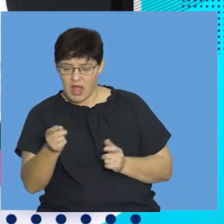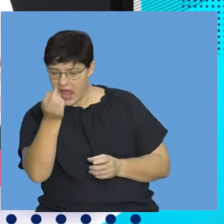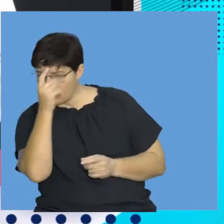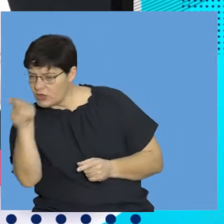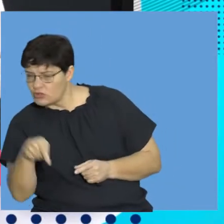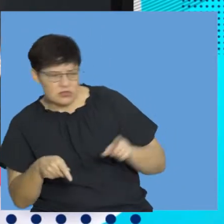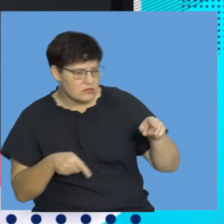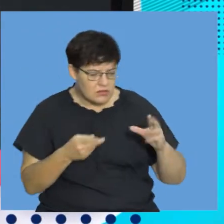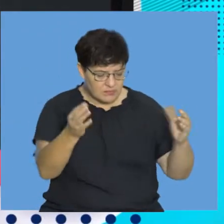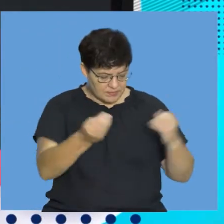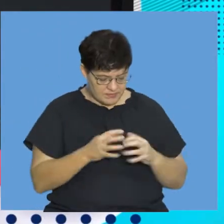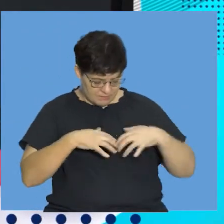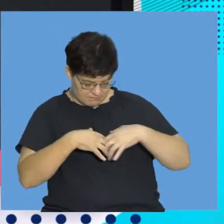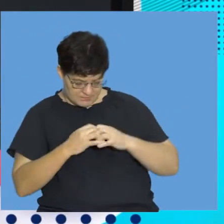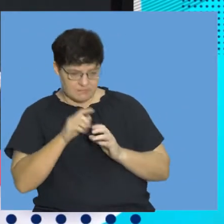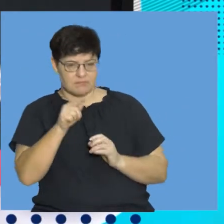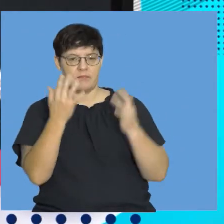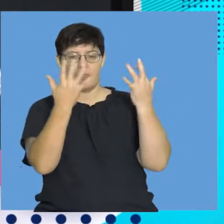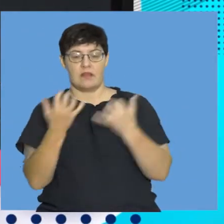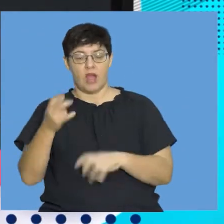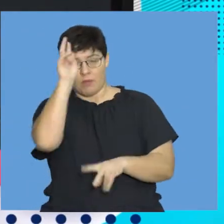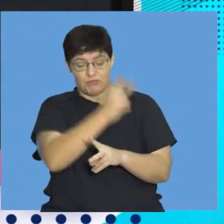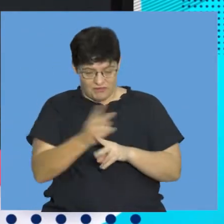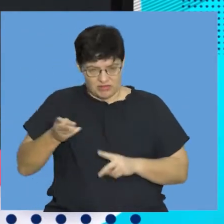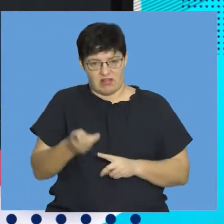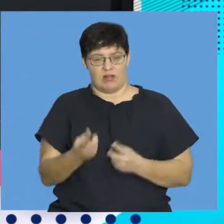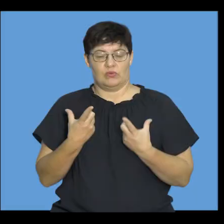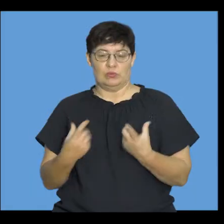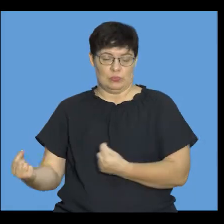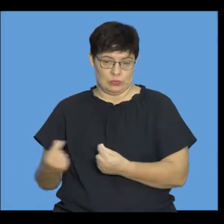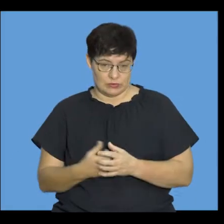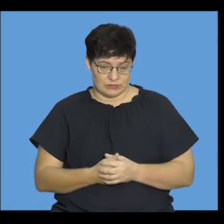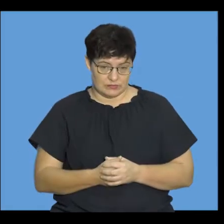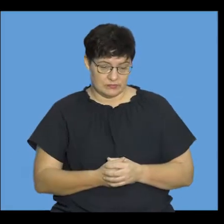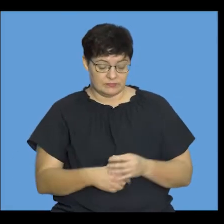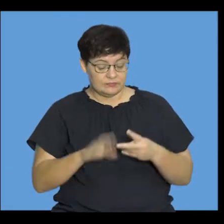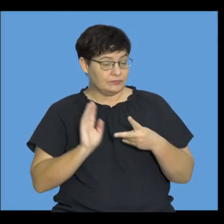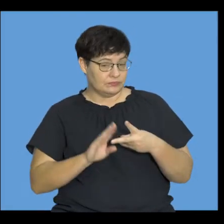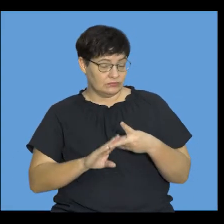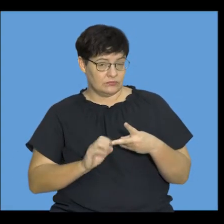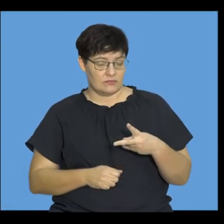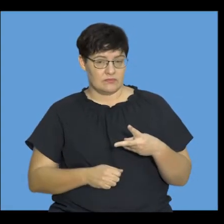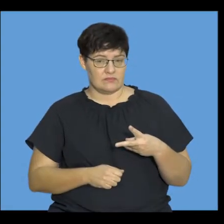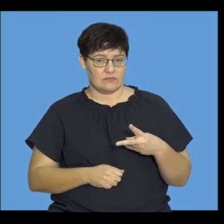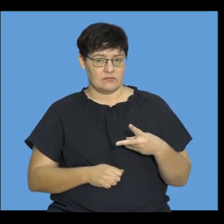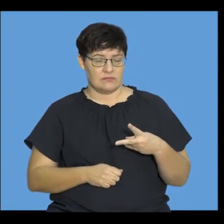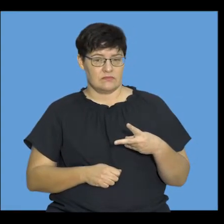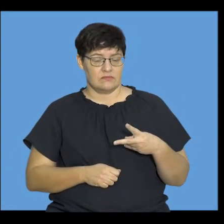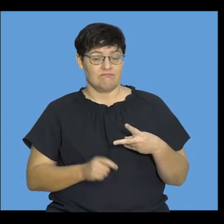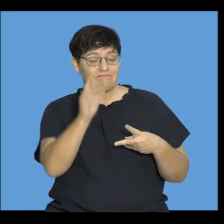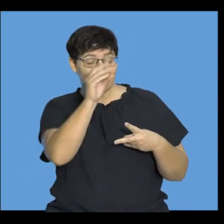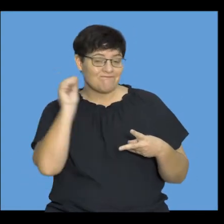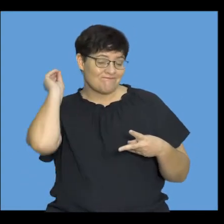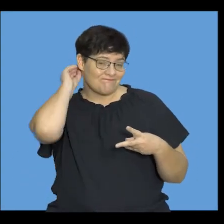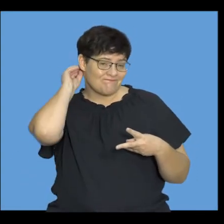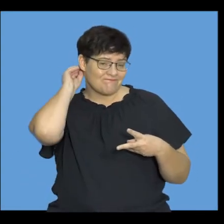table so that you have the professionals doing it. 2, you take into account